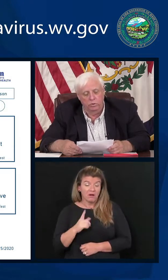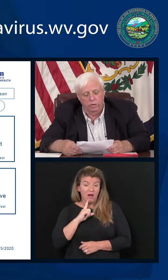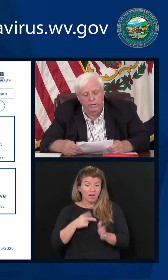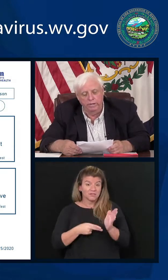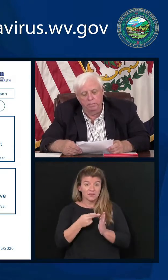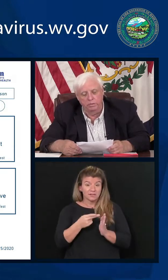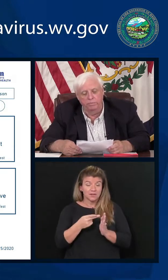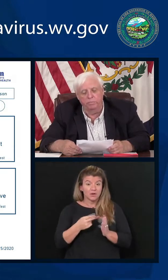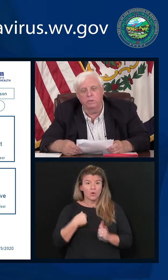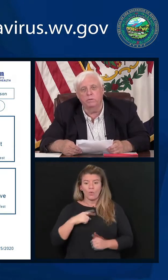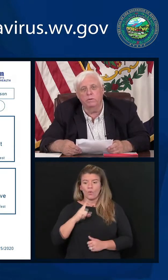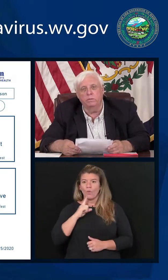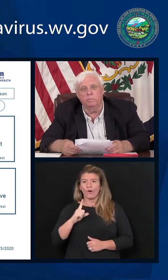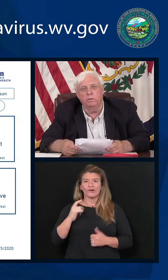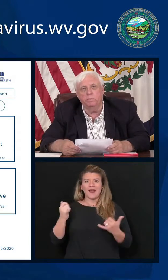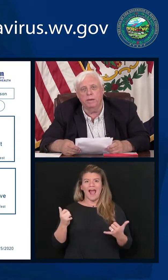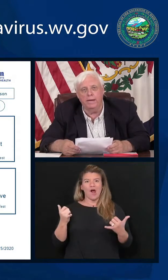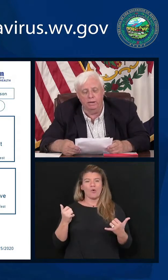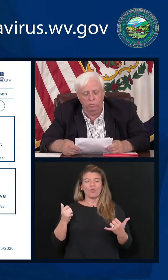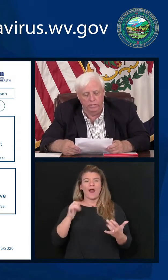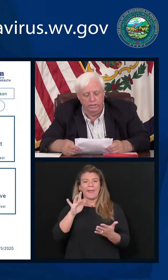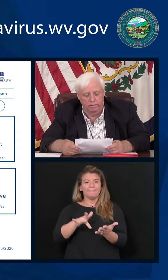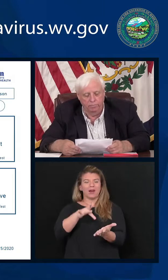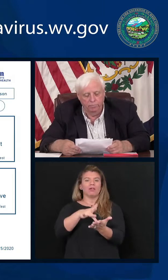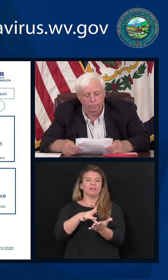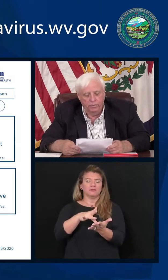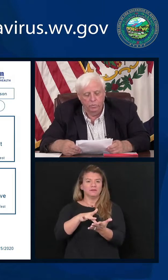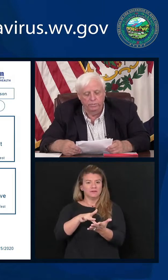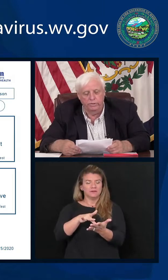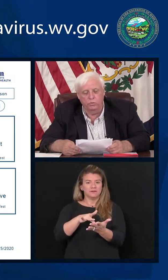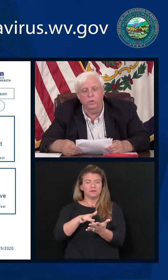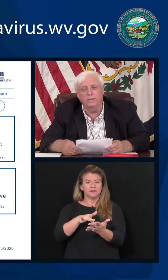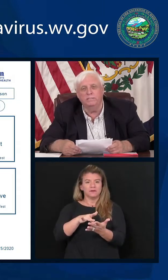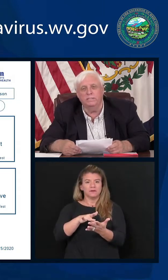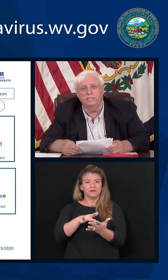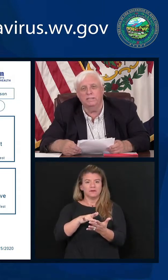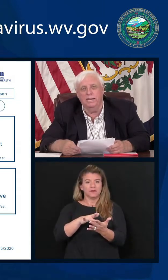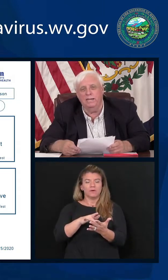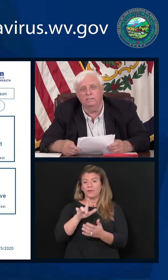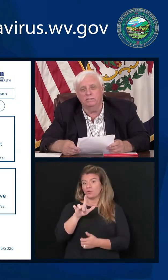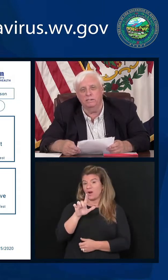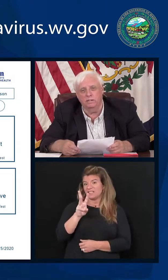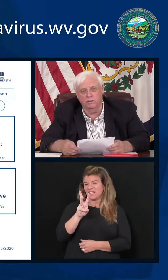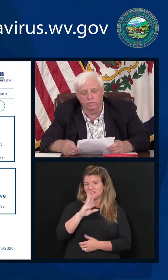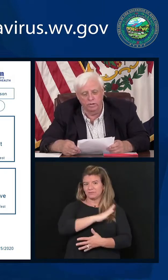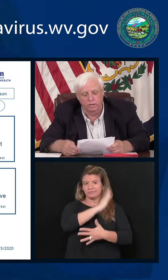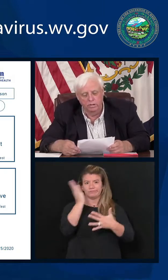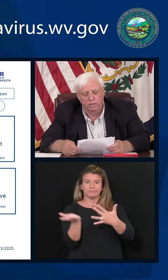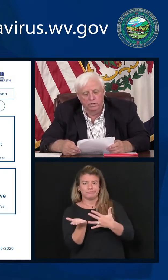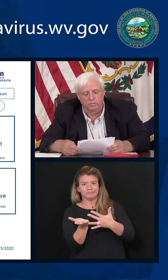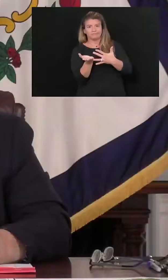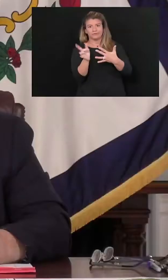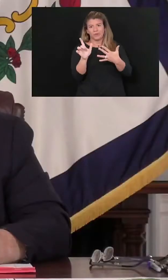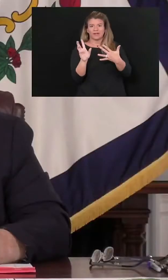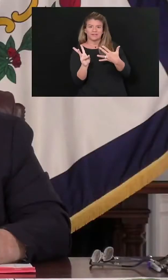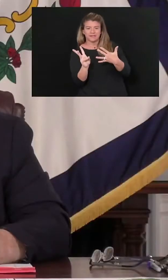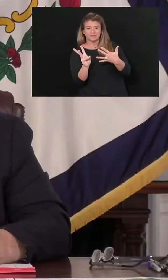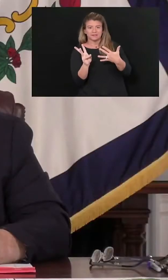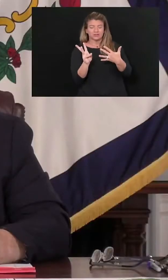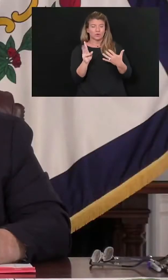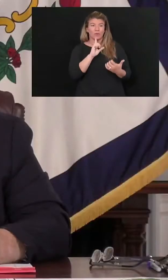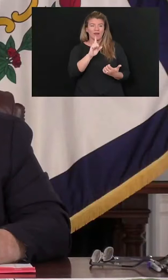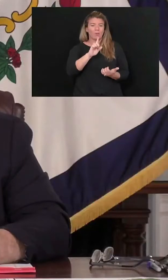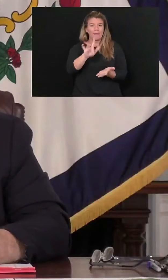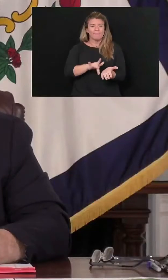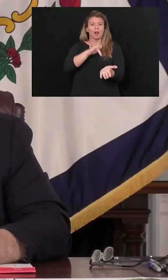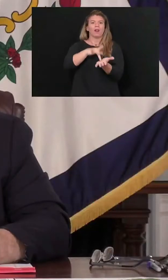we're right in the middle of the pack. We have the 26th highest in the country, so we're right in the middle